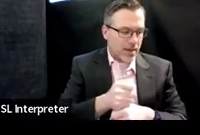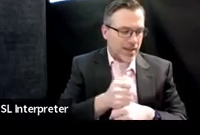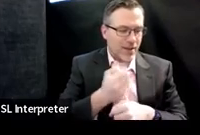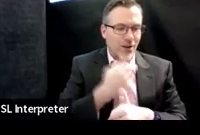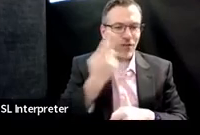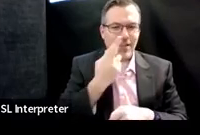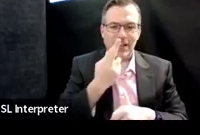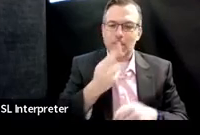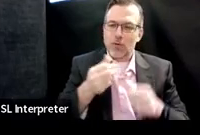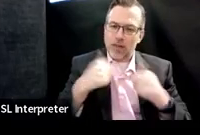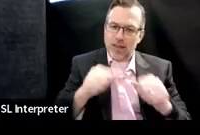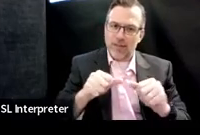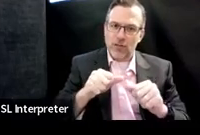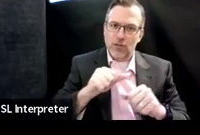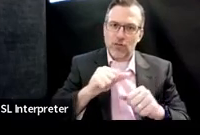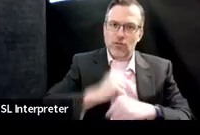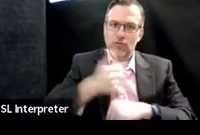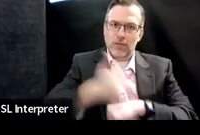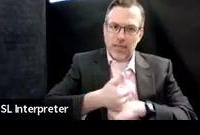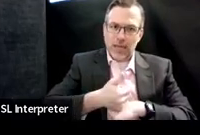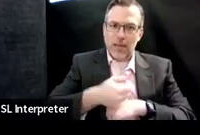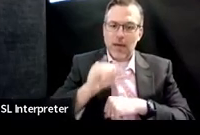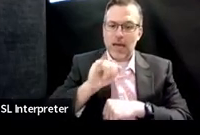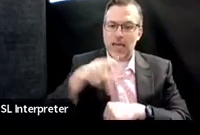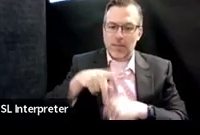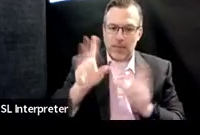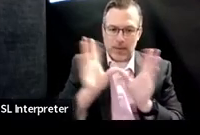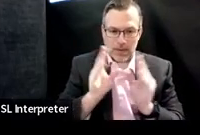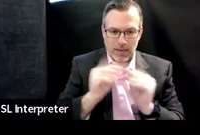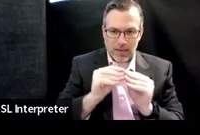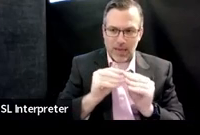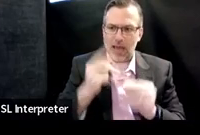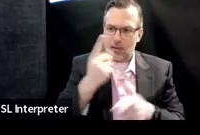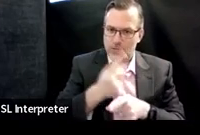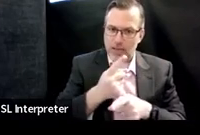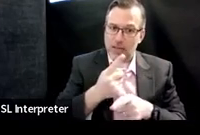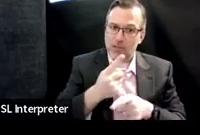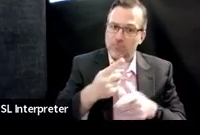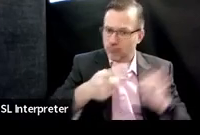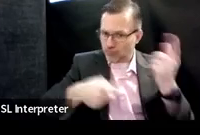the IEP team meeting at a mutually agreed upon time and place